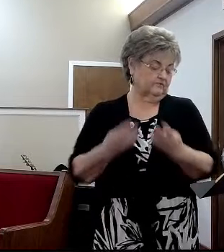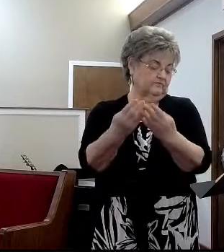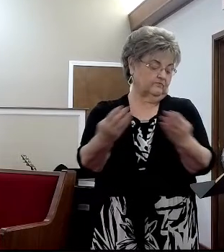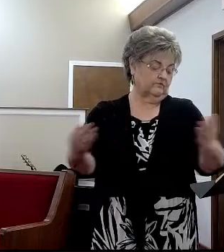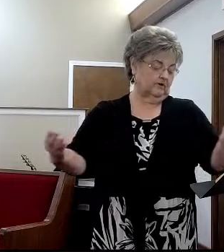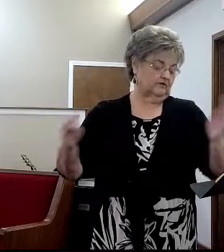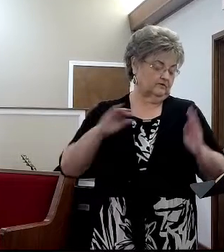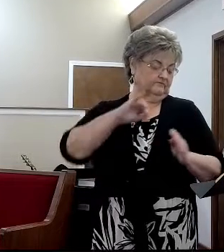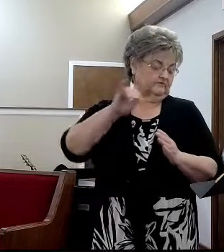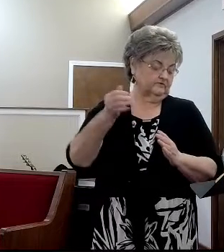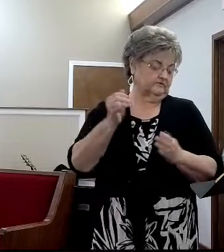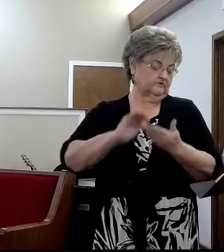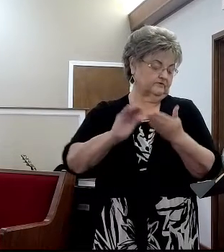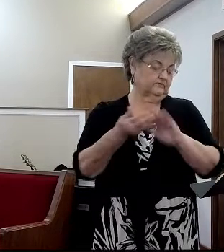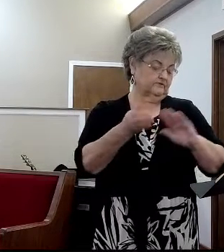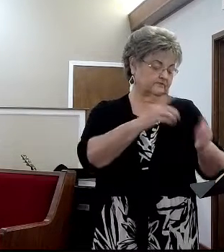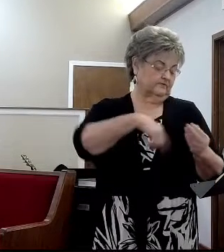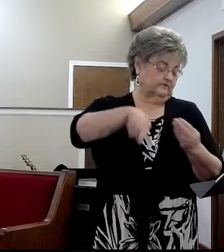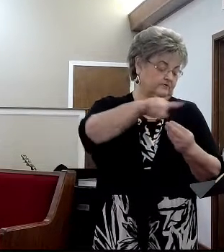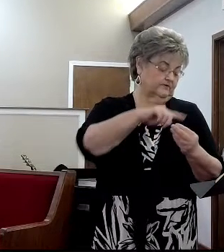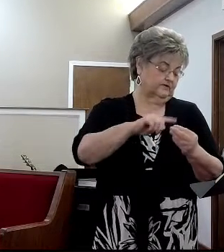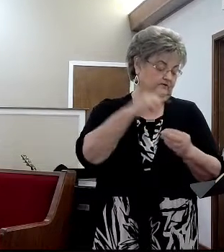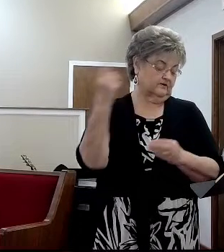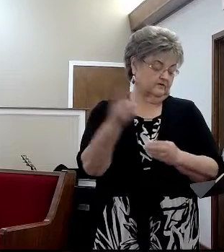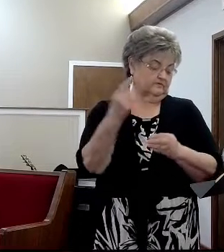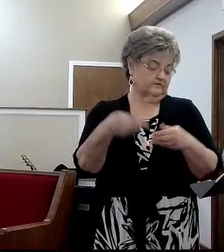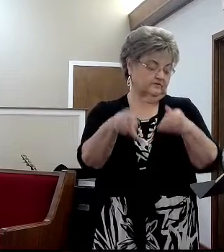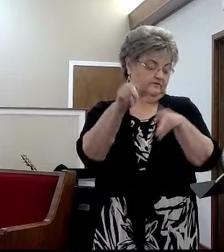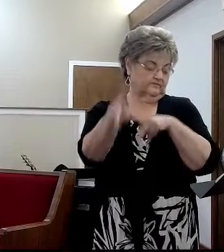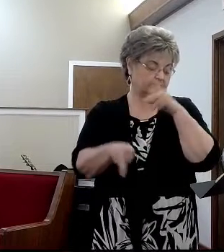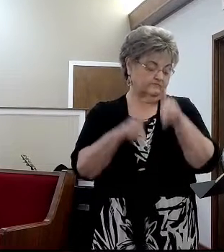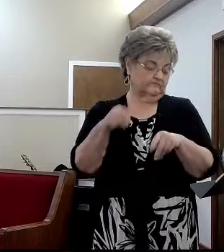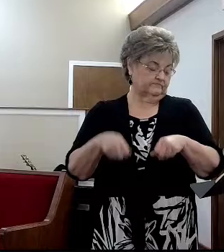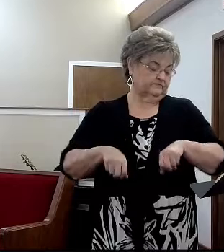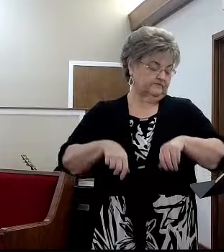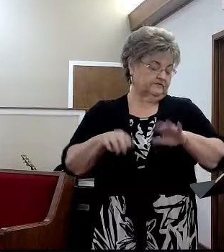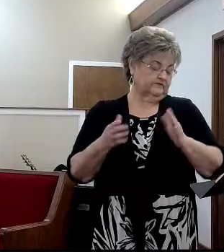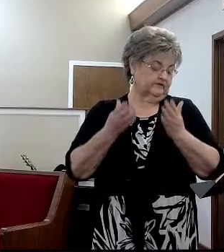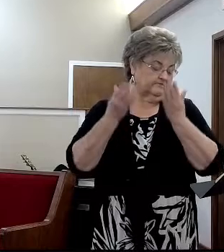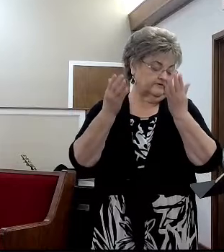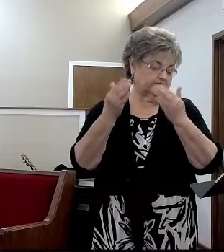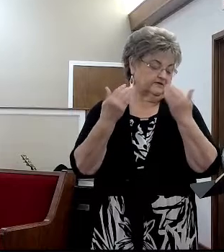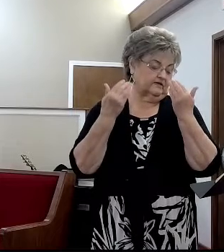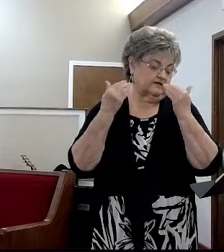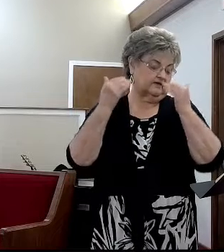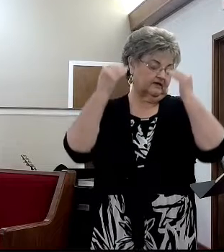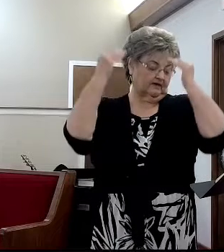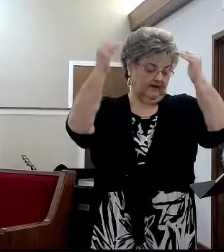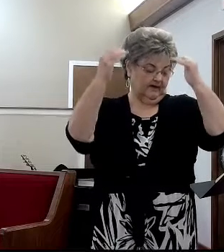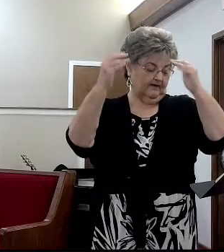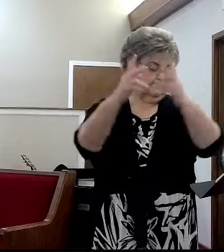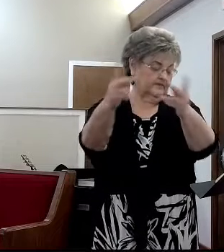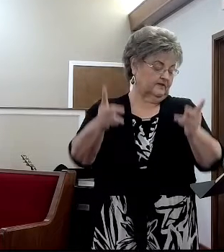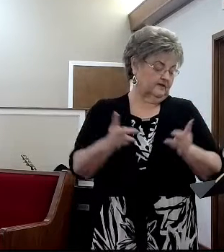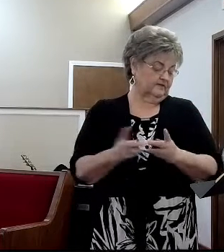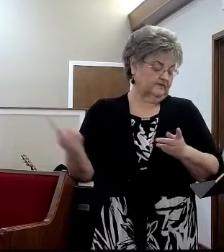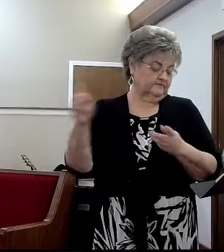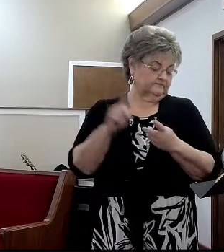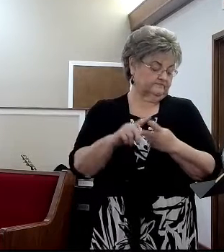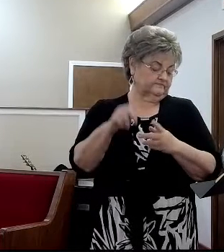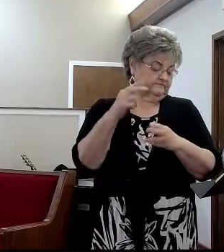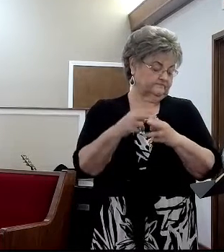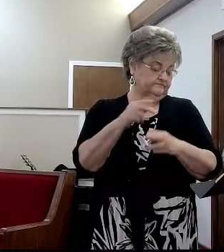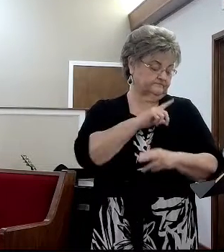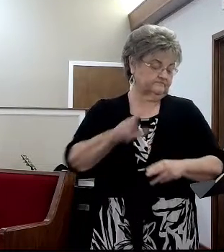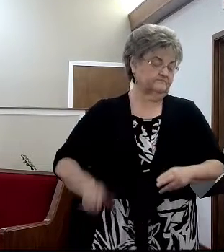people sacrificed in high places, because there was no house built unto the name of the Lord until those days. And Solomon